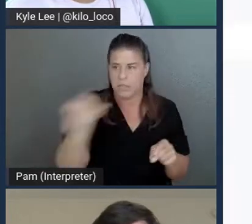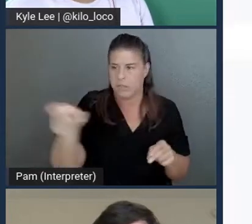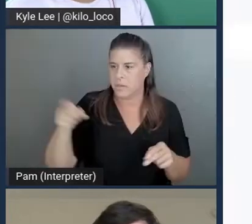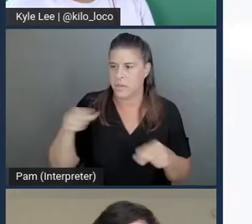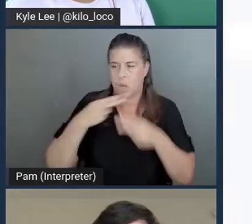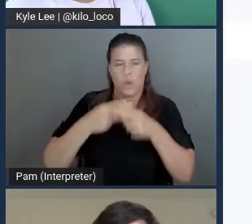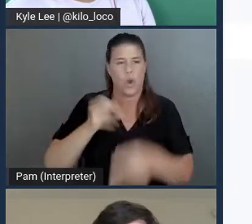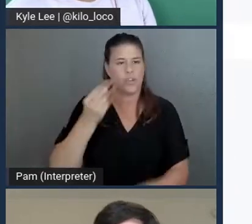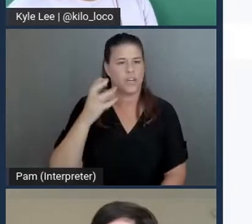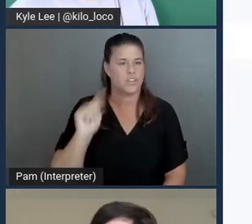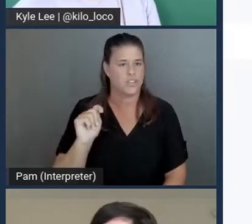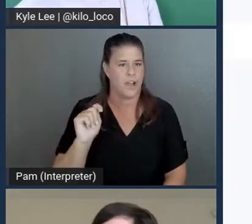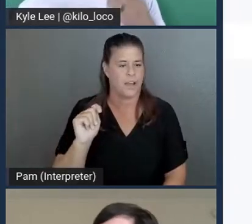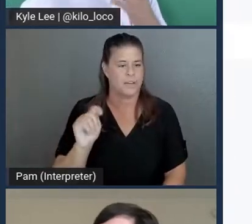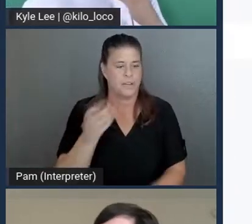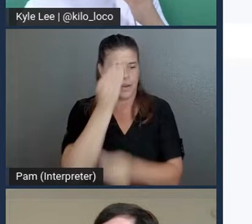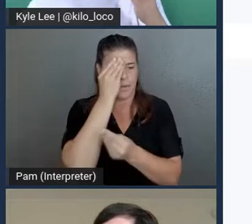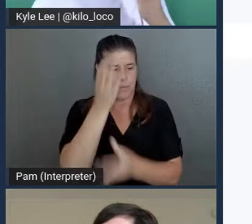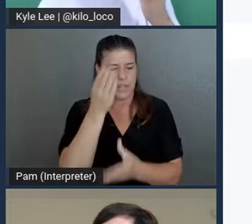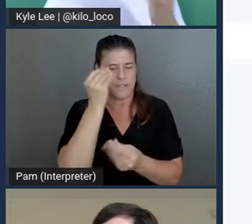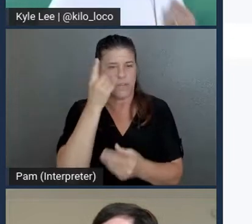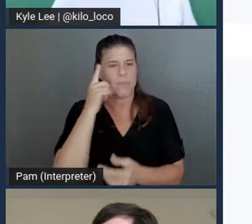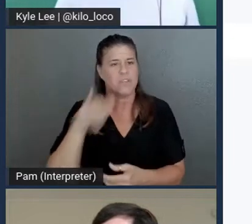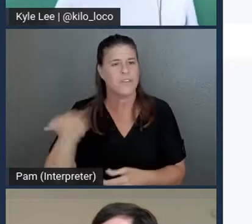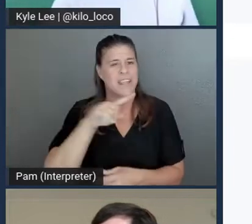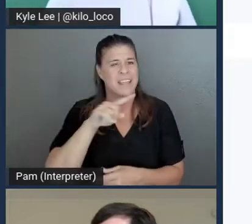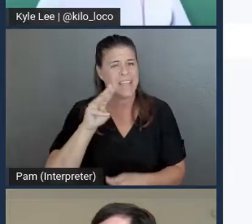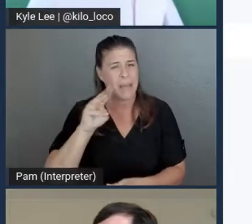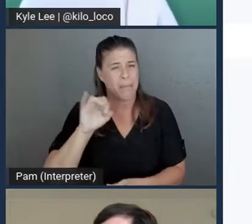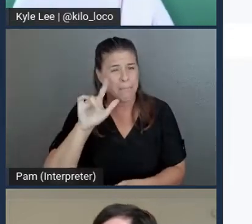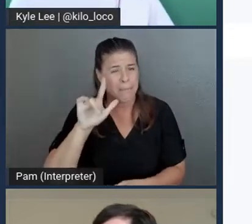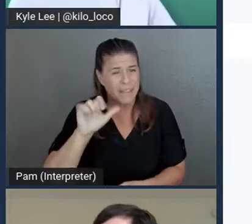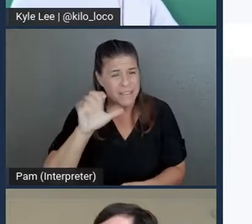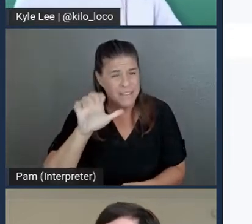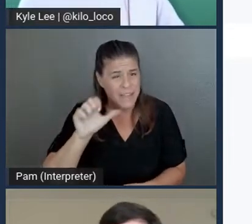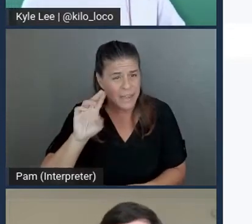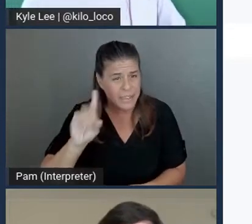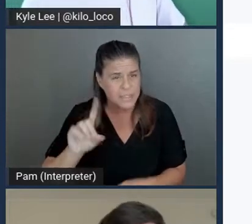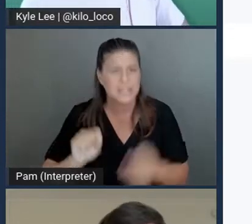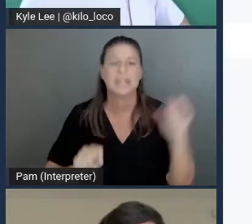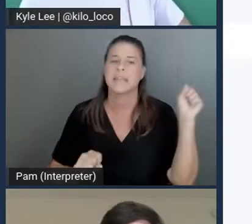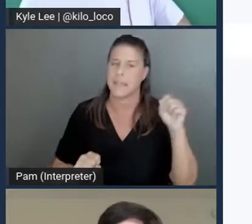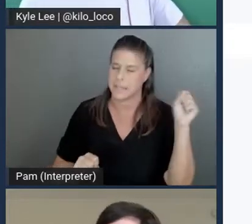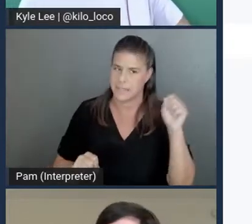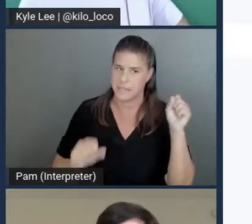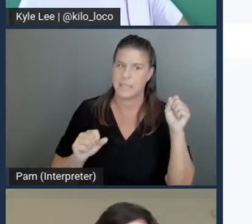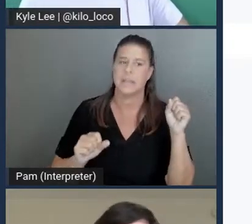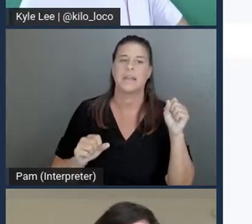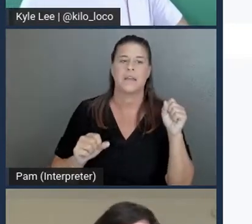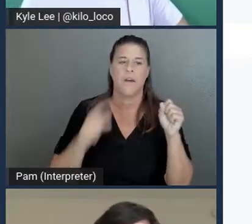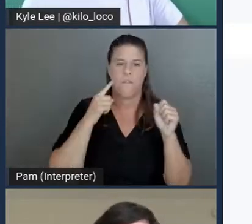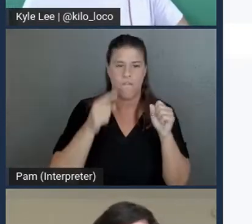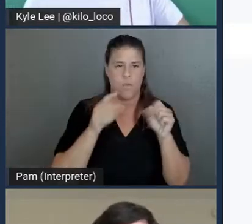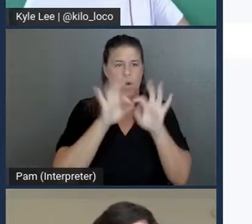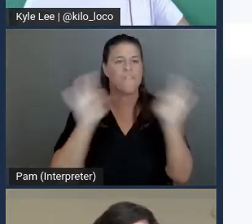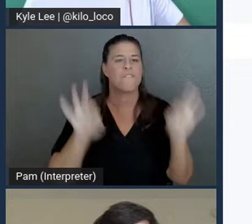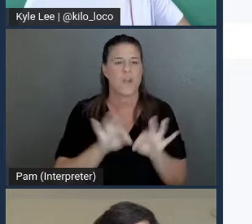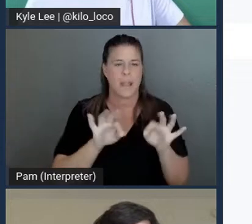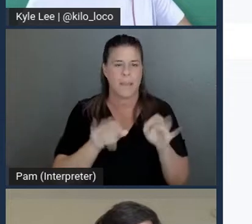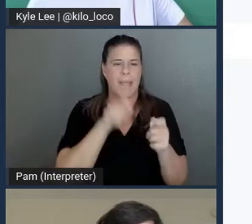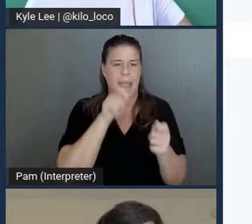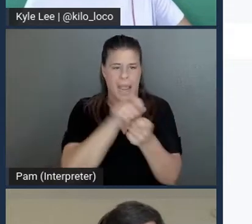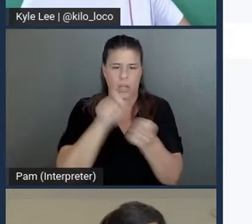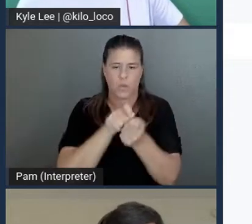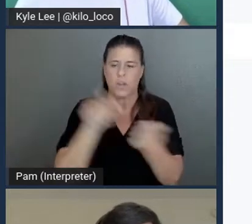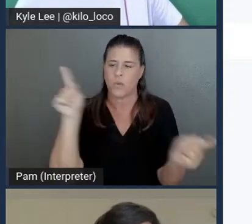information. It starts at this. Is this milliseconds? I guess milliseconds. Yes. And it's to get frame accurate, you have to go down.